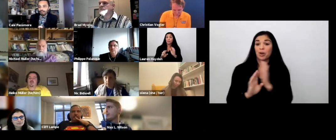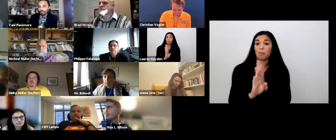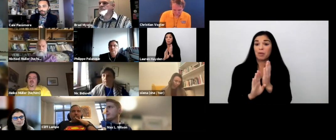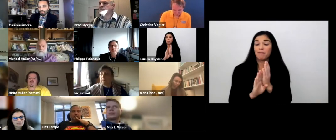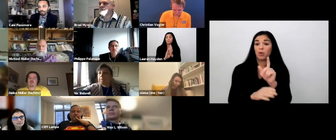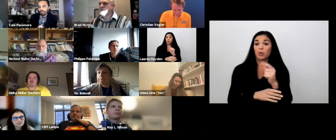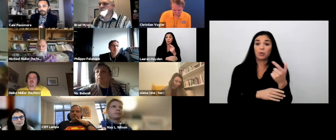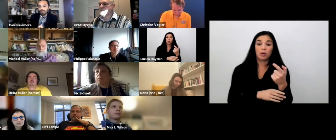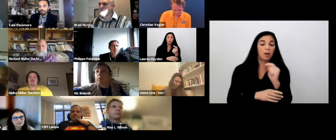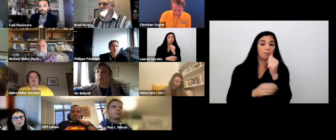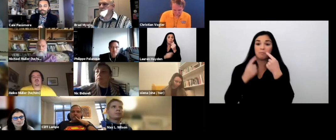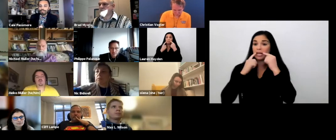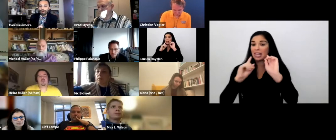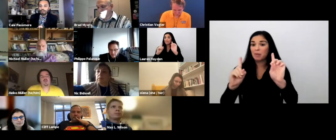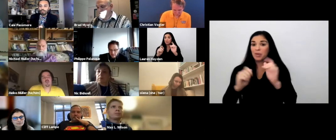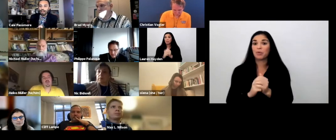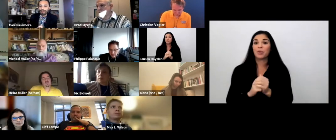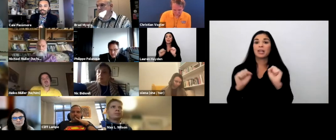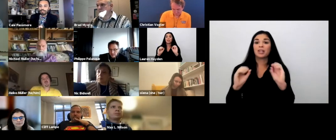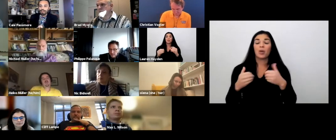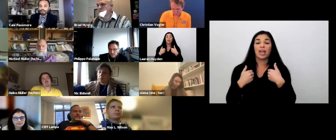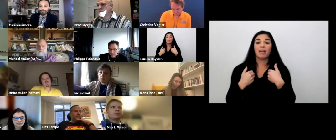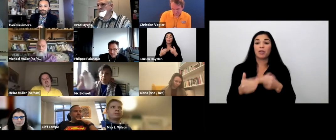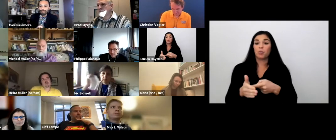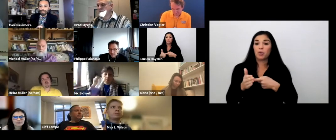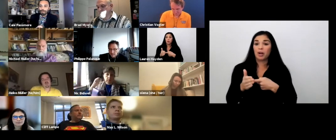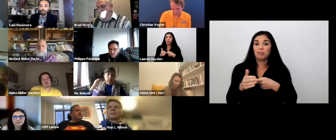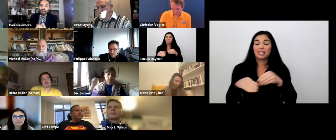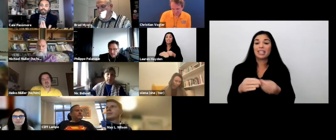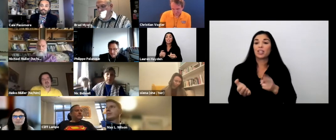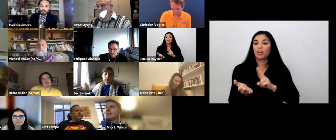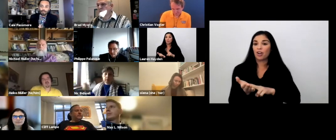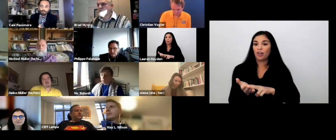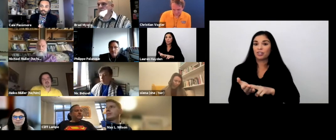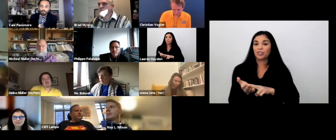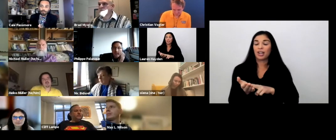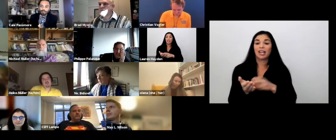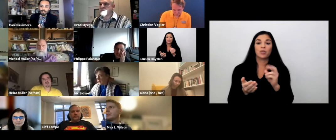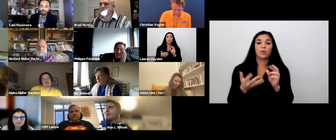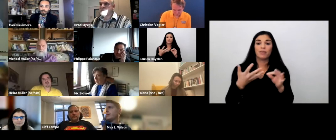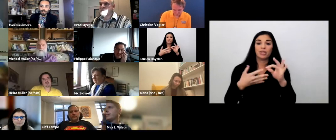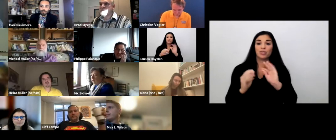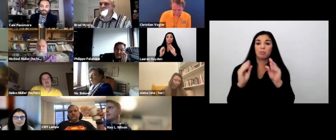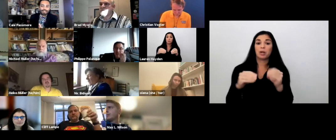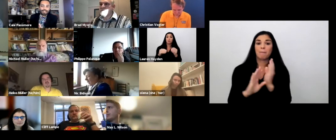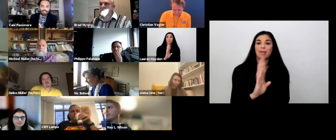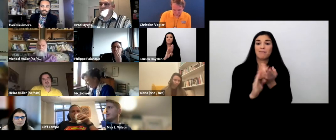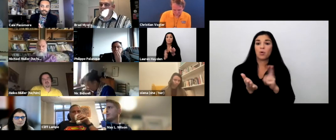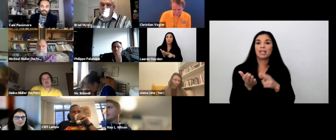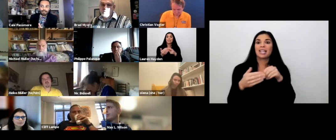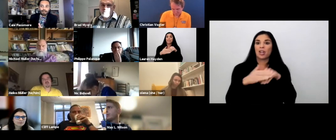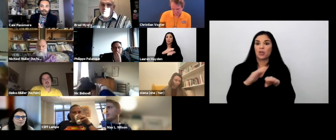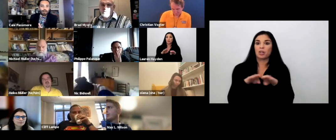did not come through. So having requirements in the contract or having features implemented before signing on to the platform is